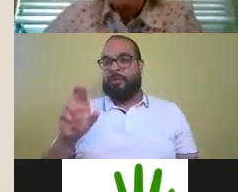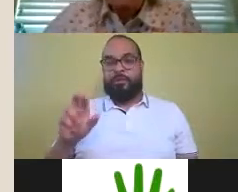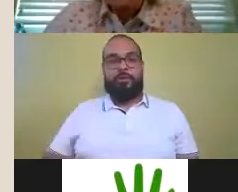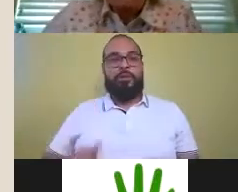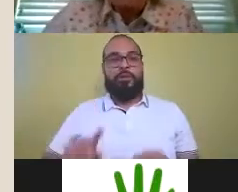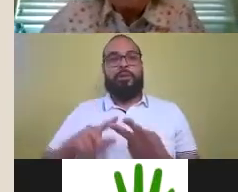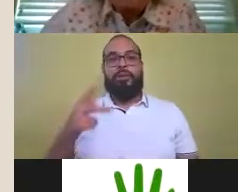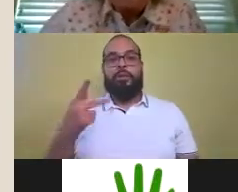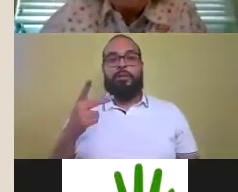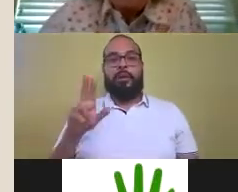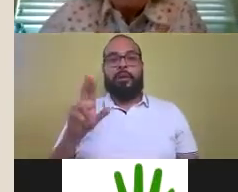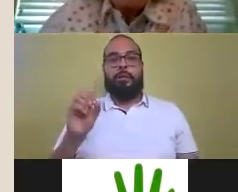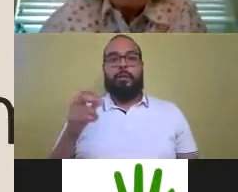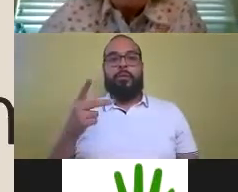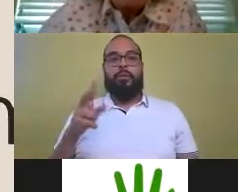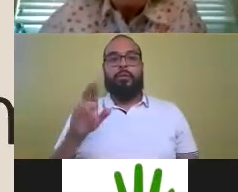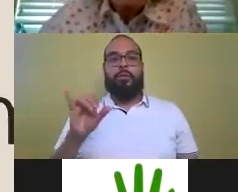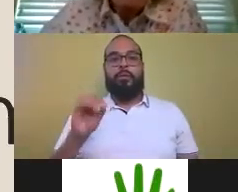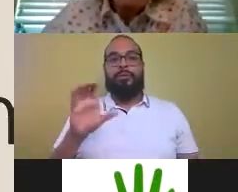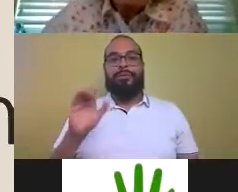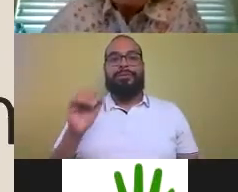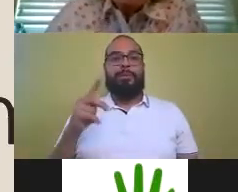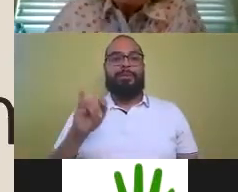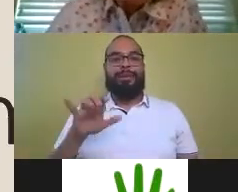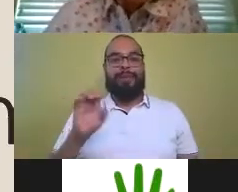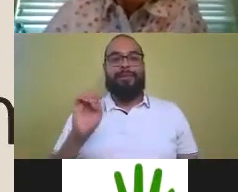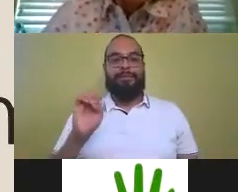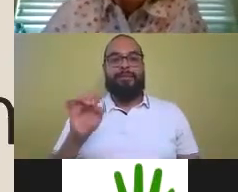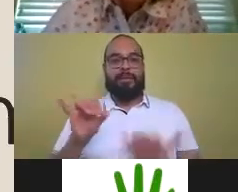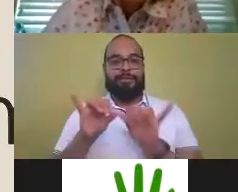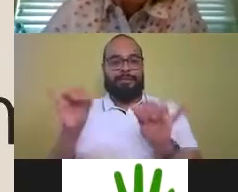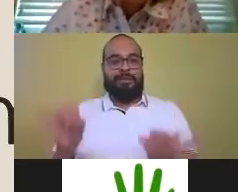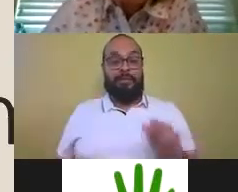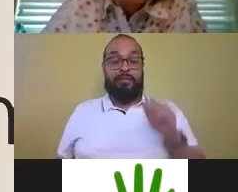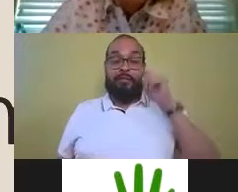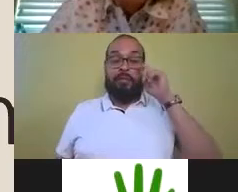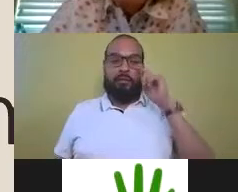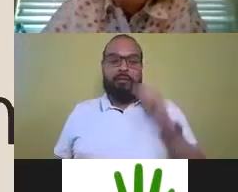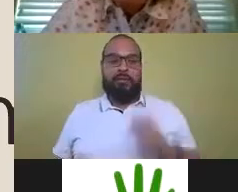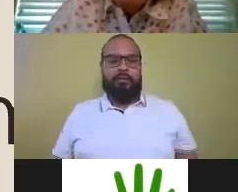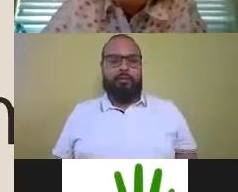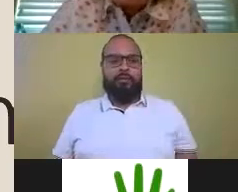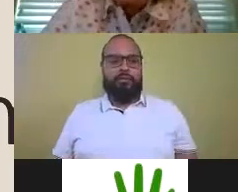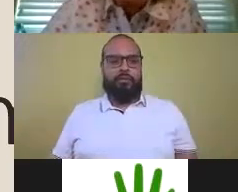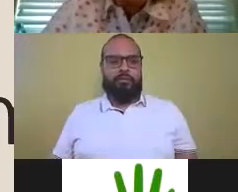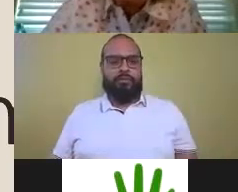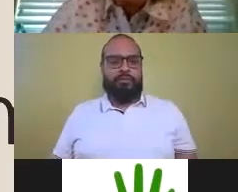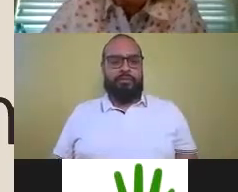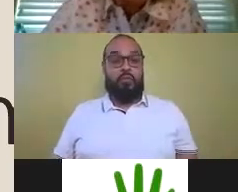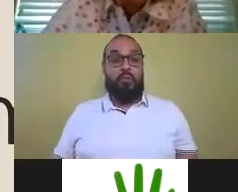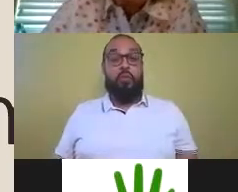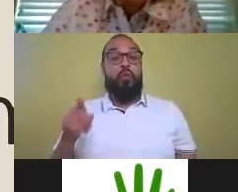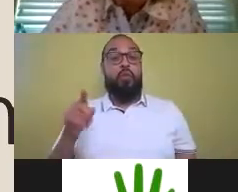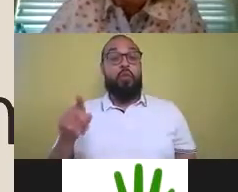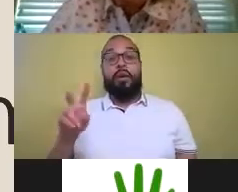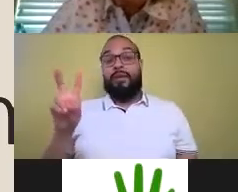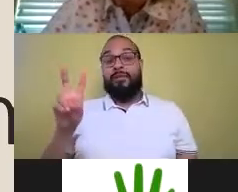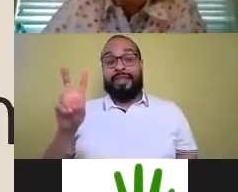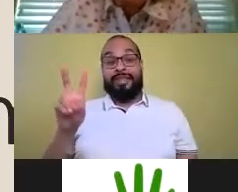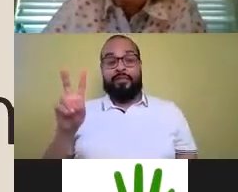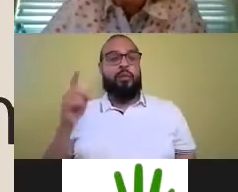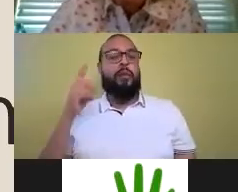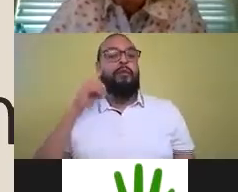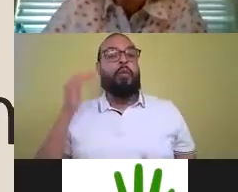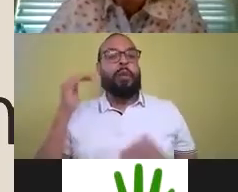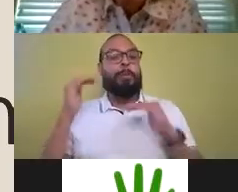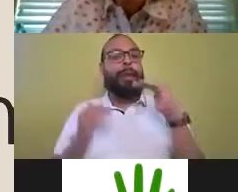proprioceptive system. The vestibular system is our system that gives us our sense of balance and our spatial